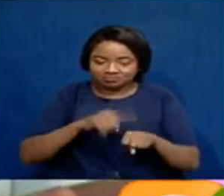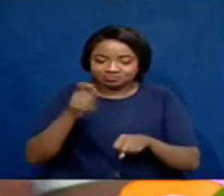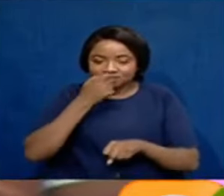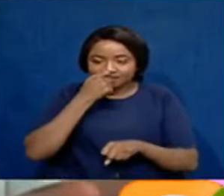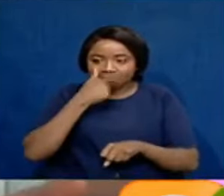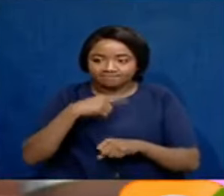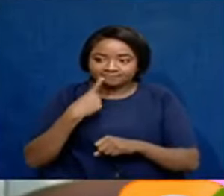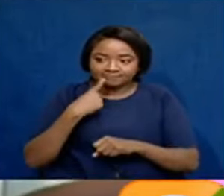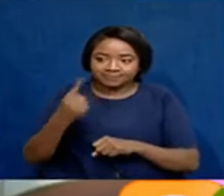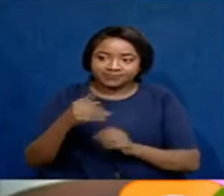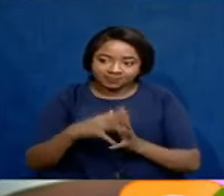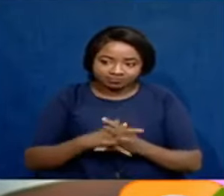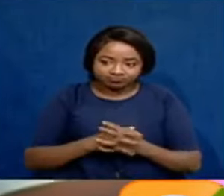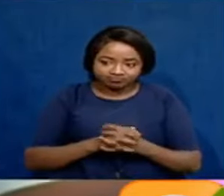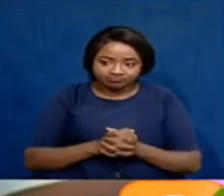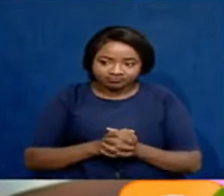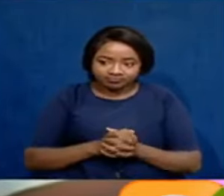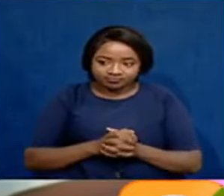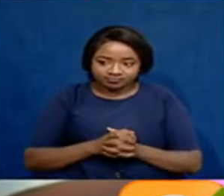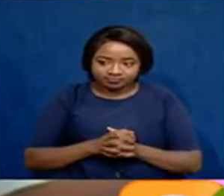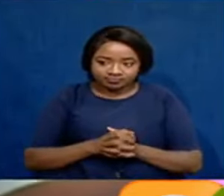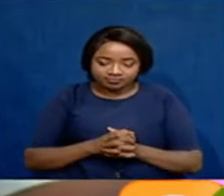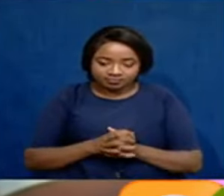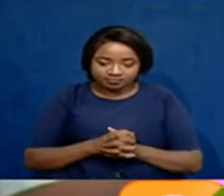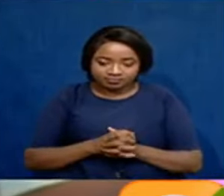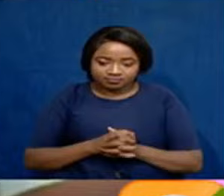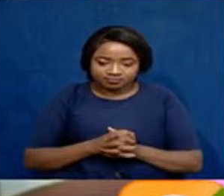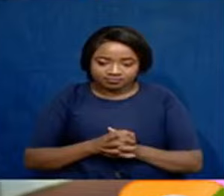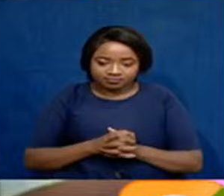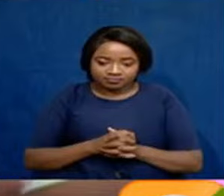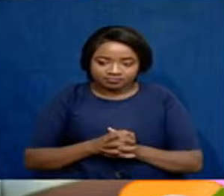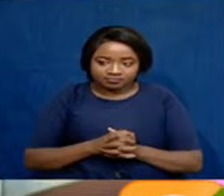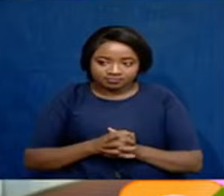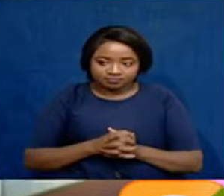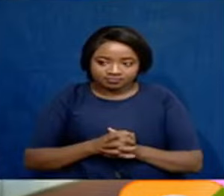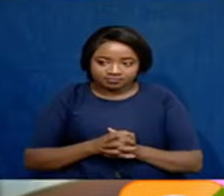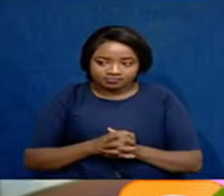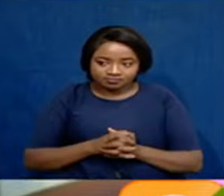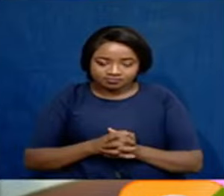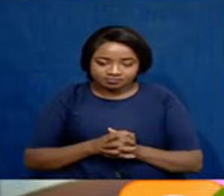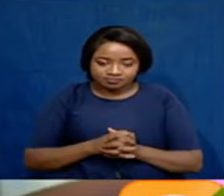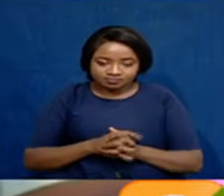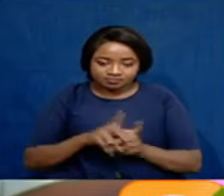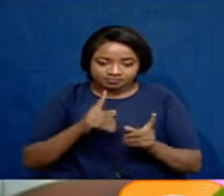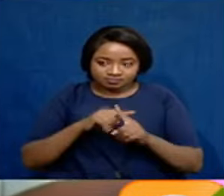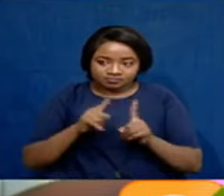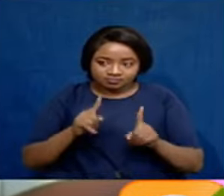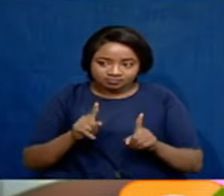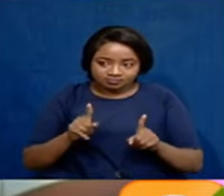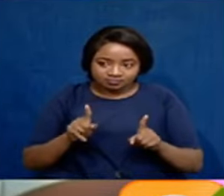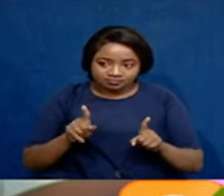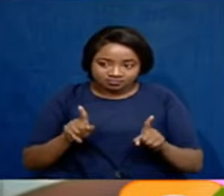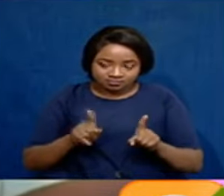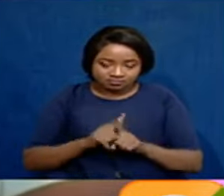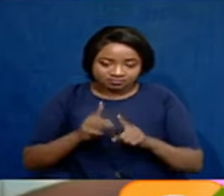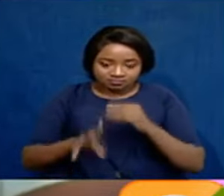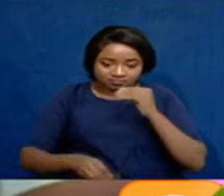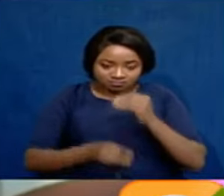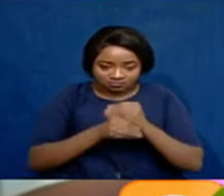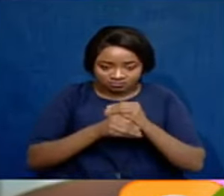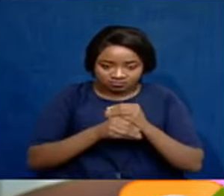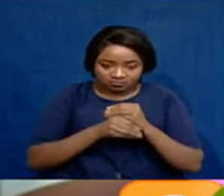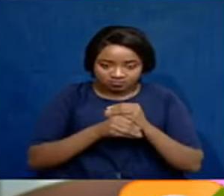case there are more competing causes of death than prostate cancer. And to put it into perspective, Barros, one in